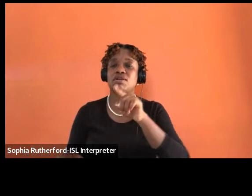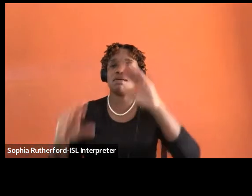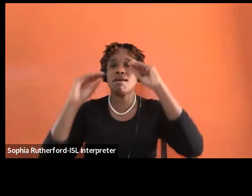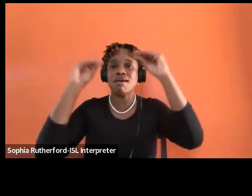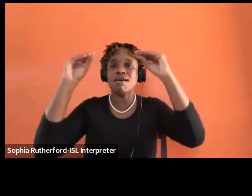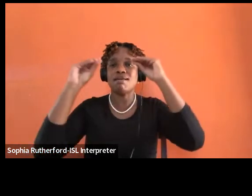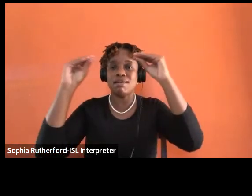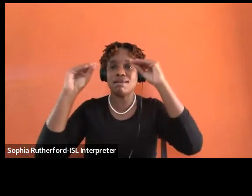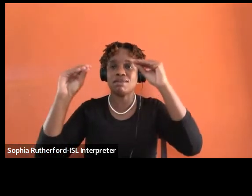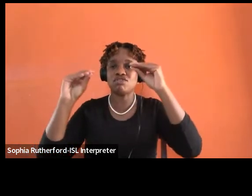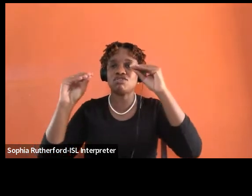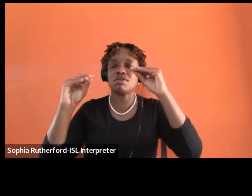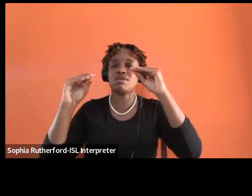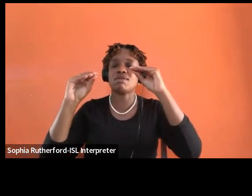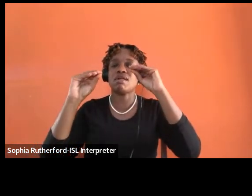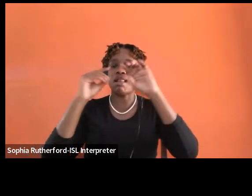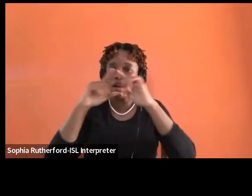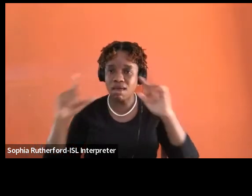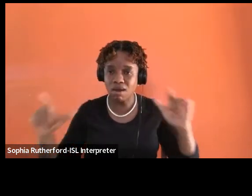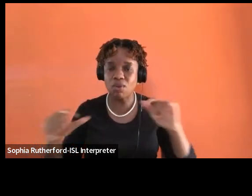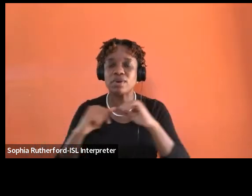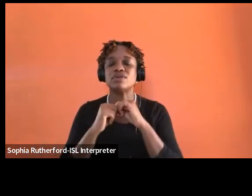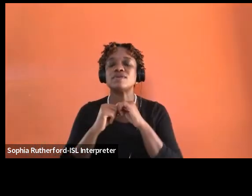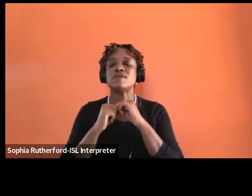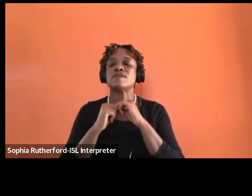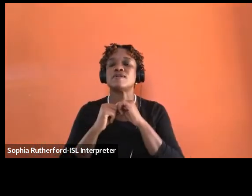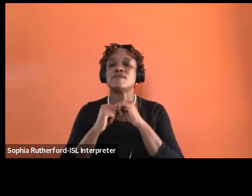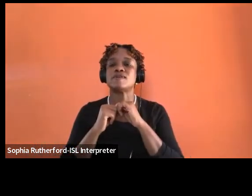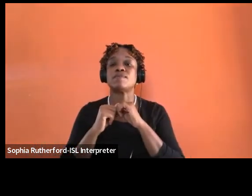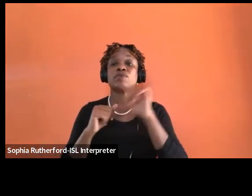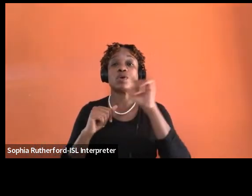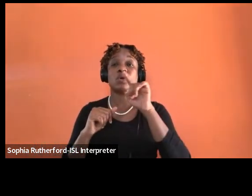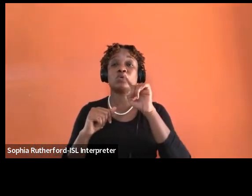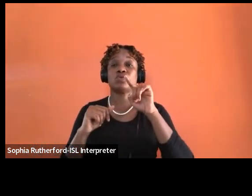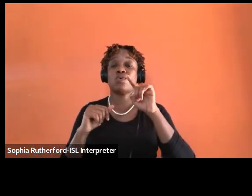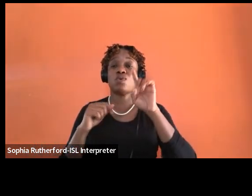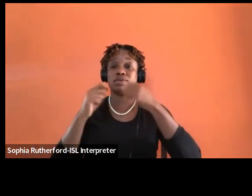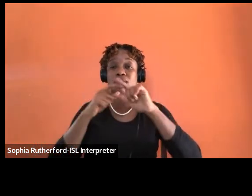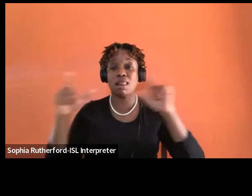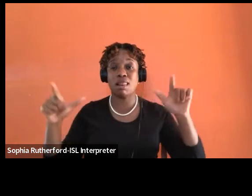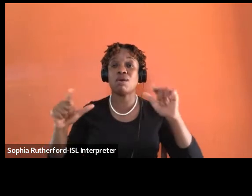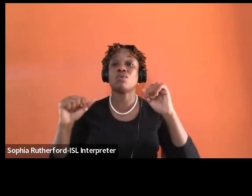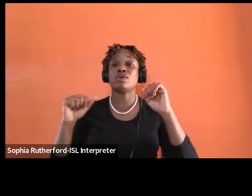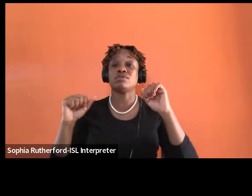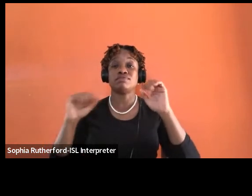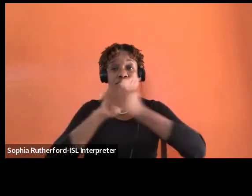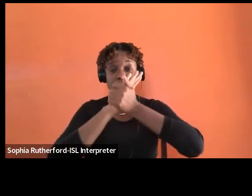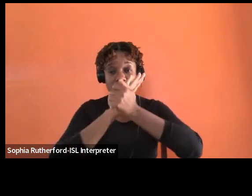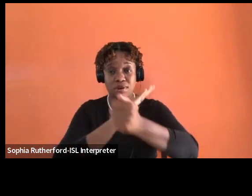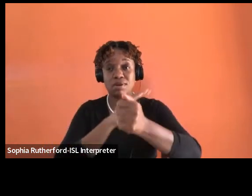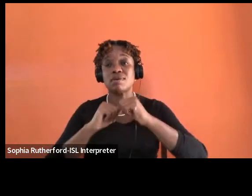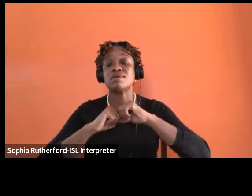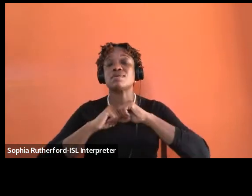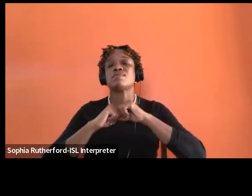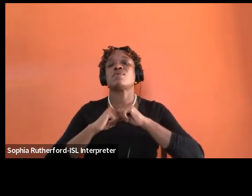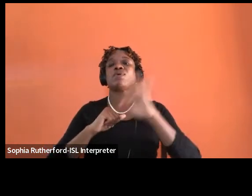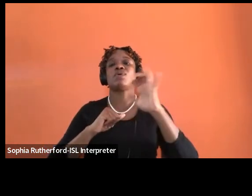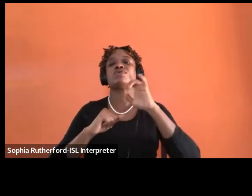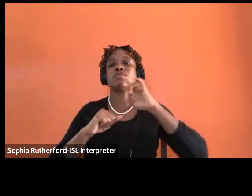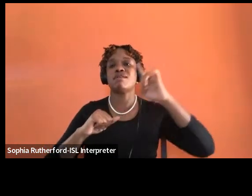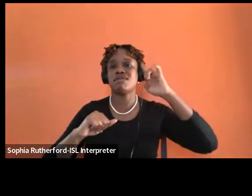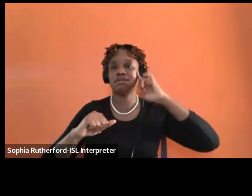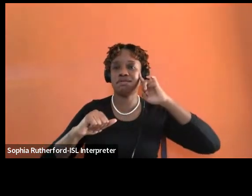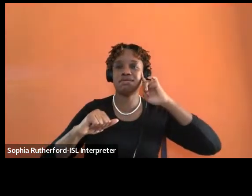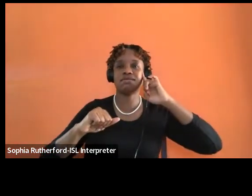of Humanities and Education, Sign Language Linguistics, Deaf Patient Communication, and